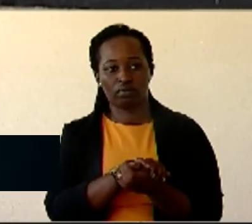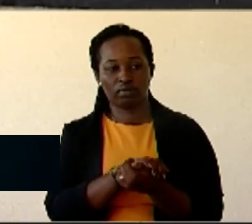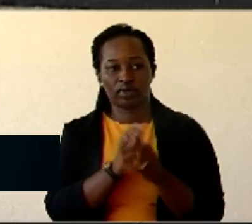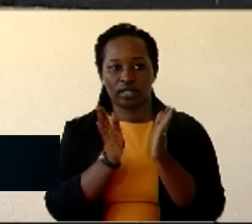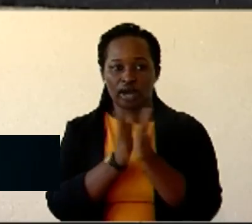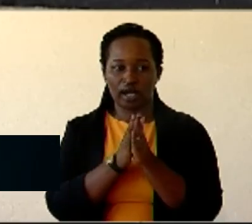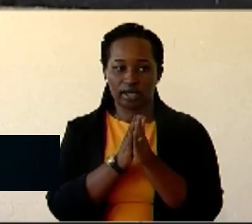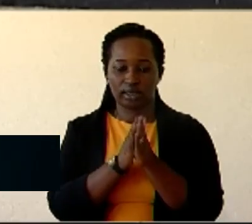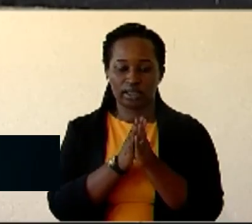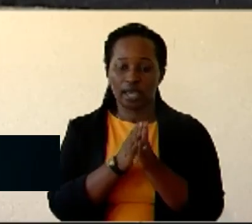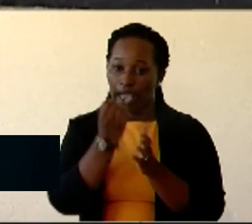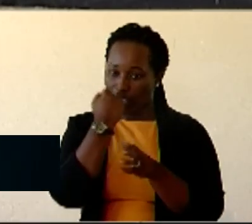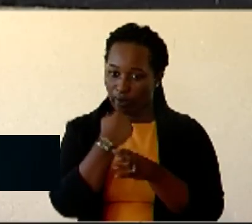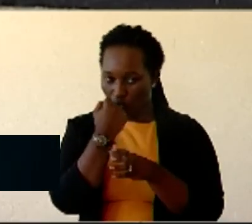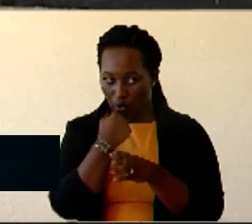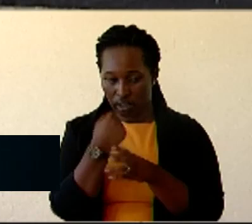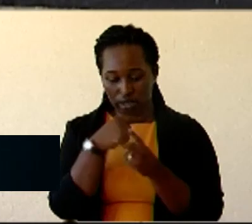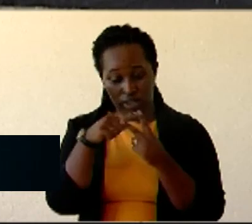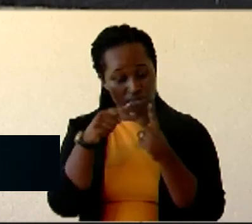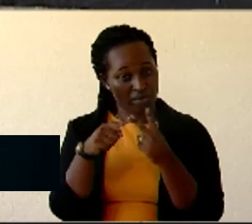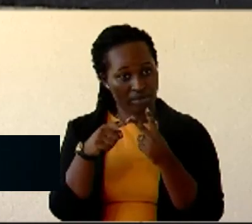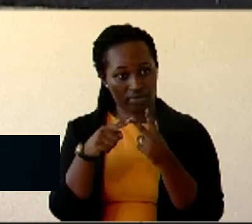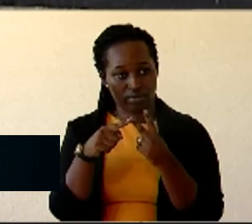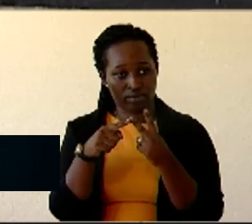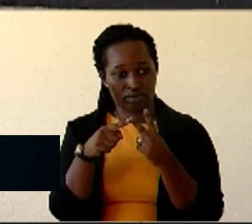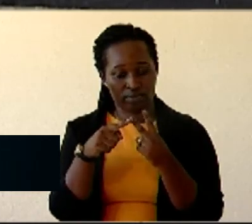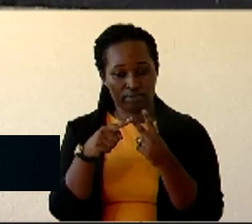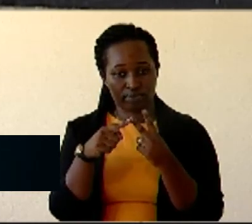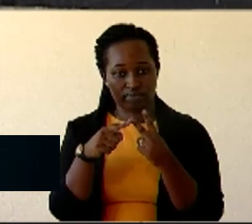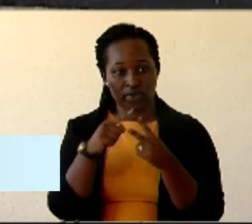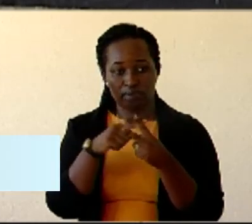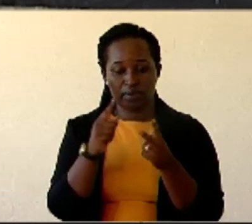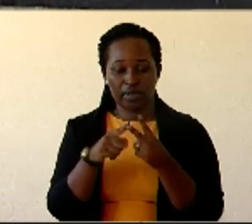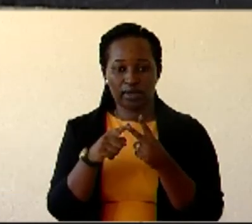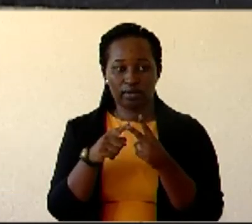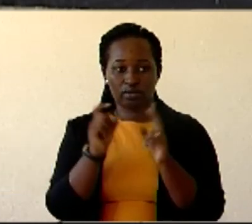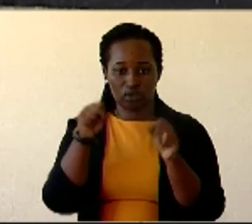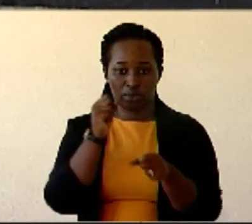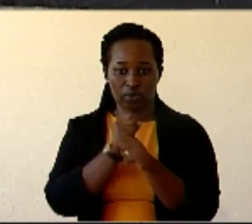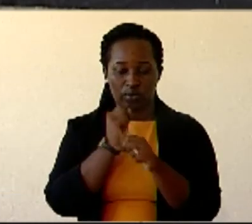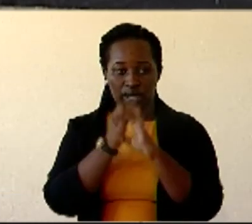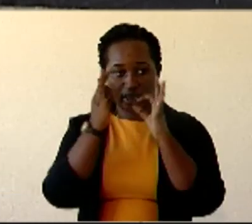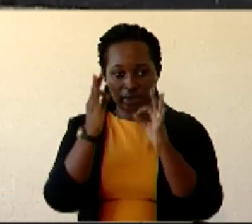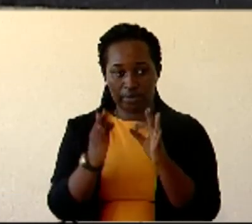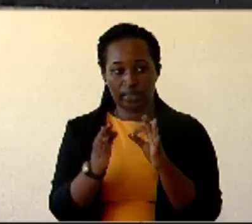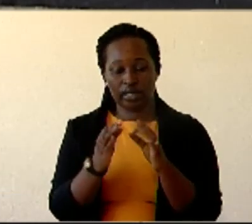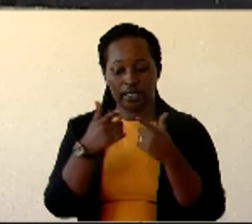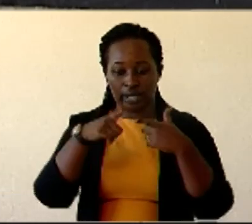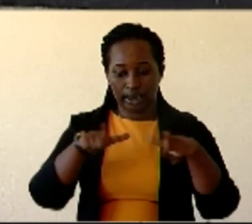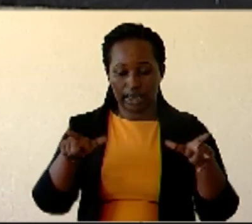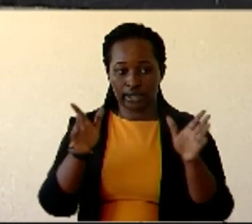and maybe maize. These are two products which you want to produce using this factor of production, land, and